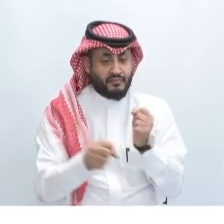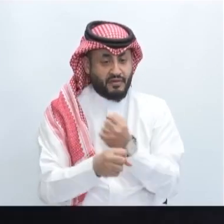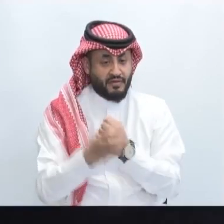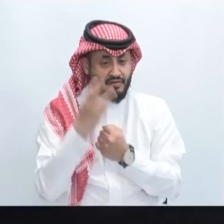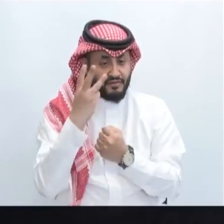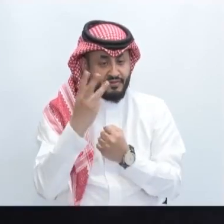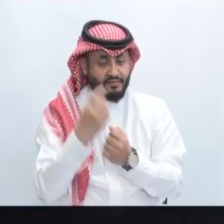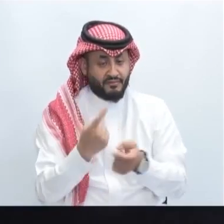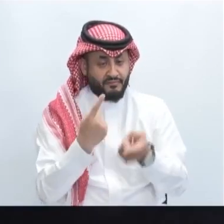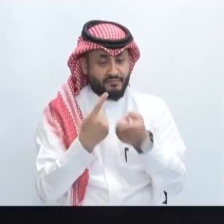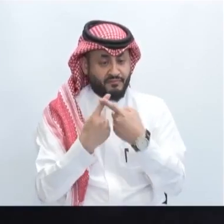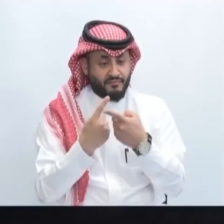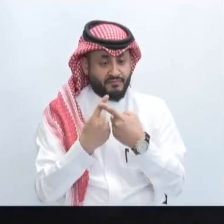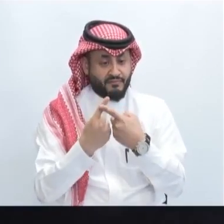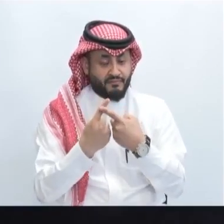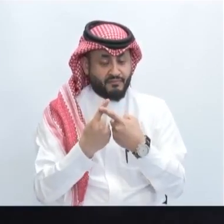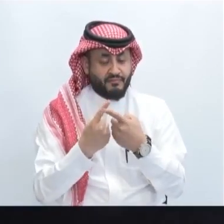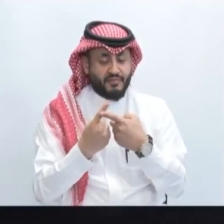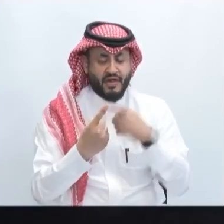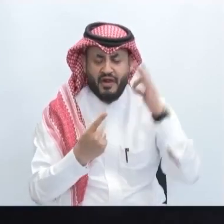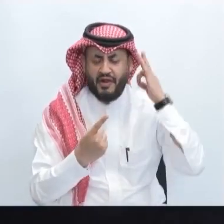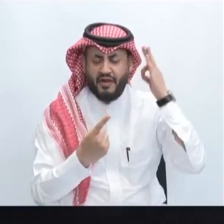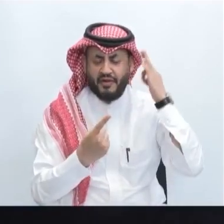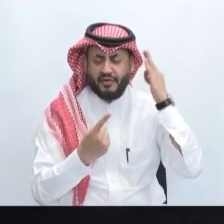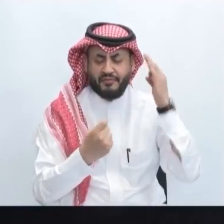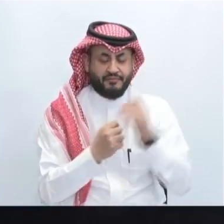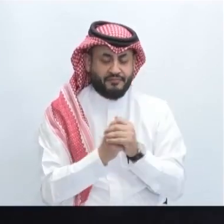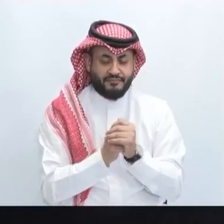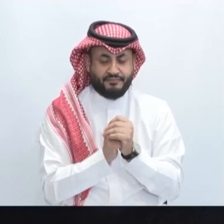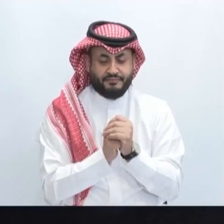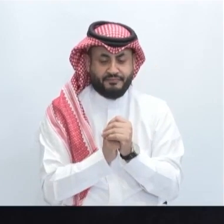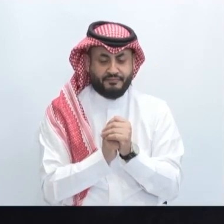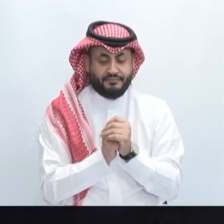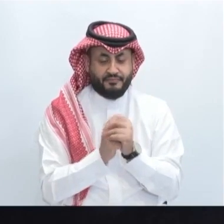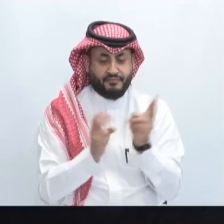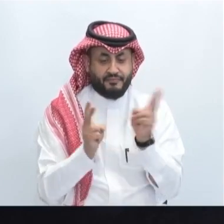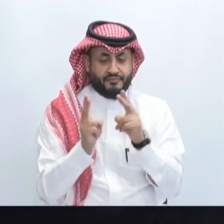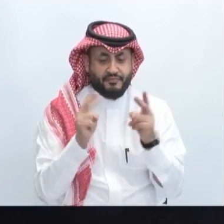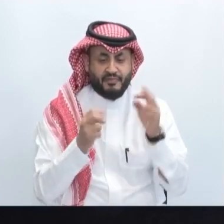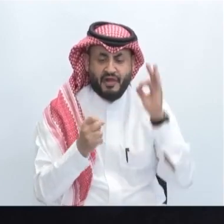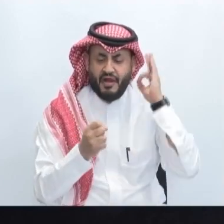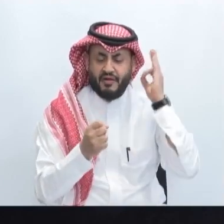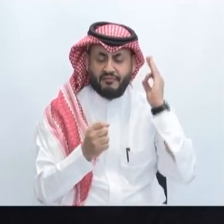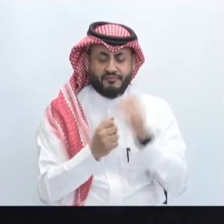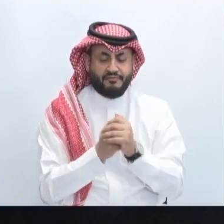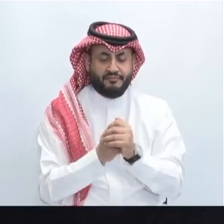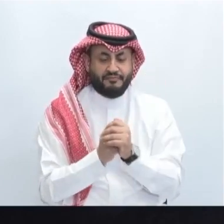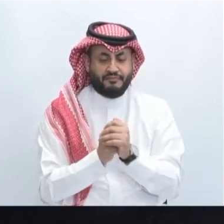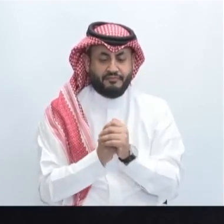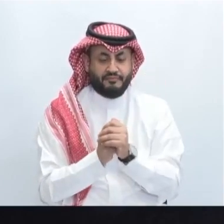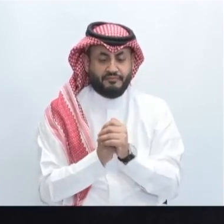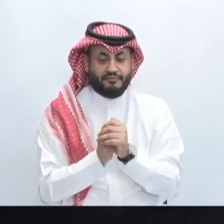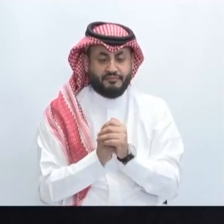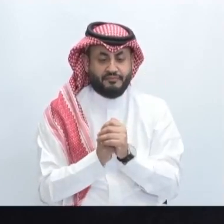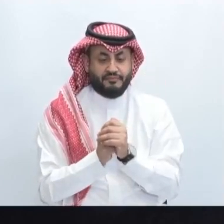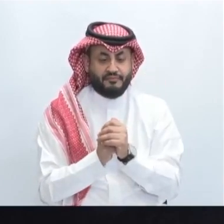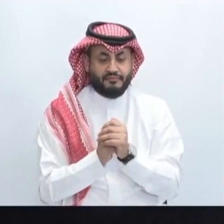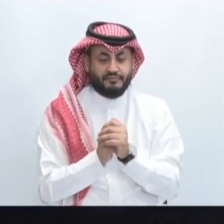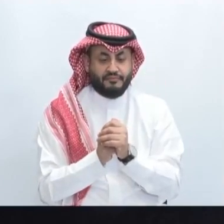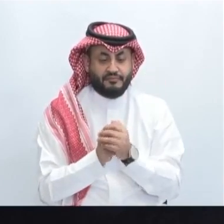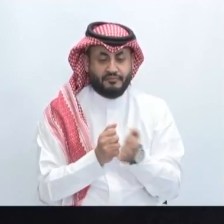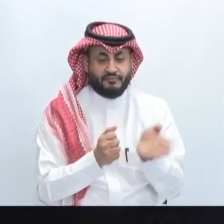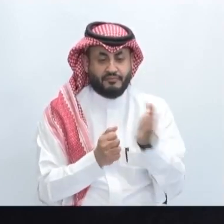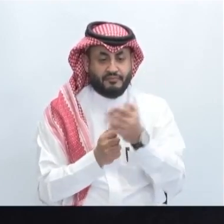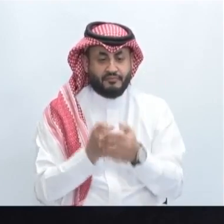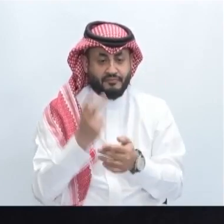thing is I want you to listen to these girl girls talking. After